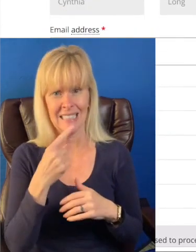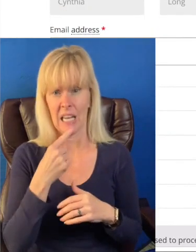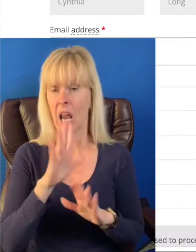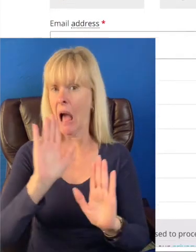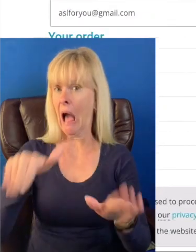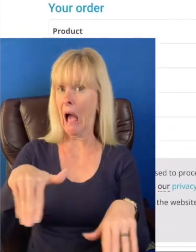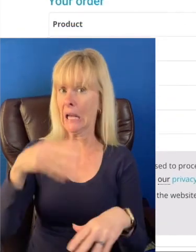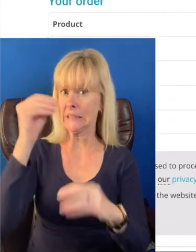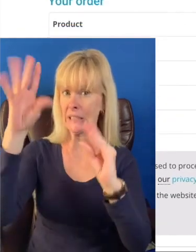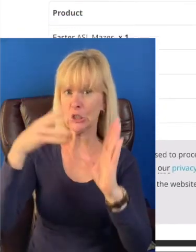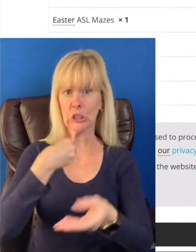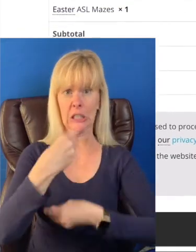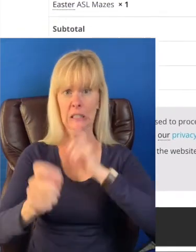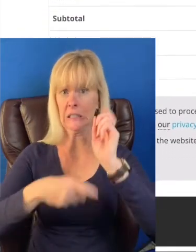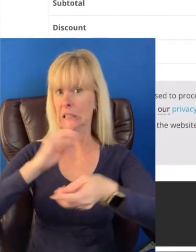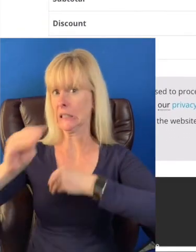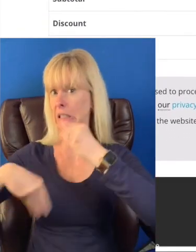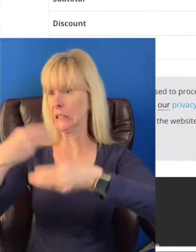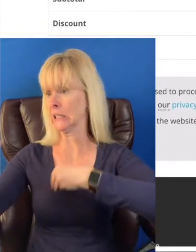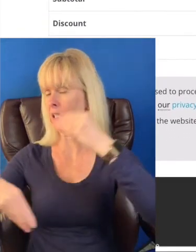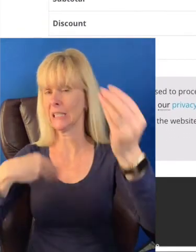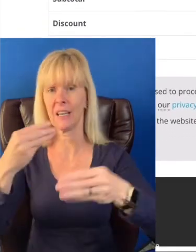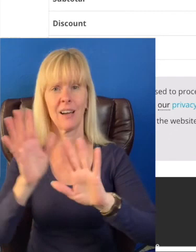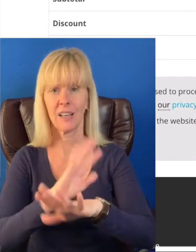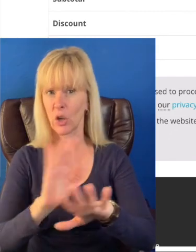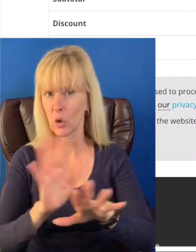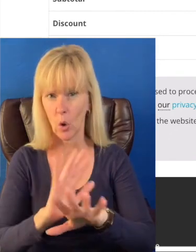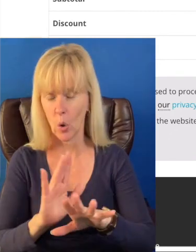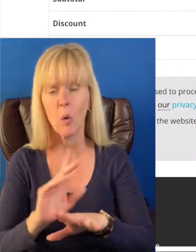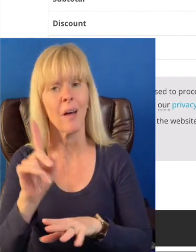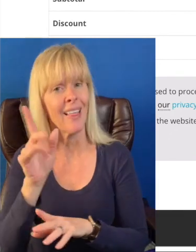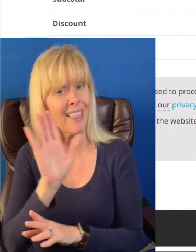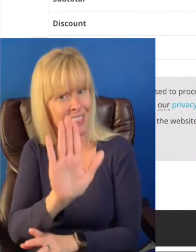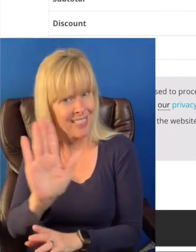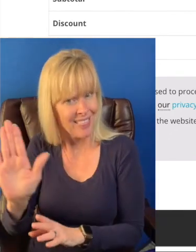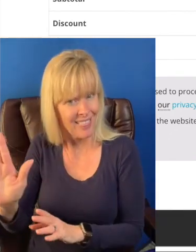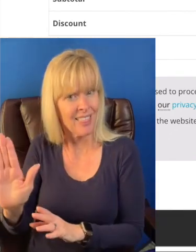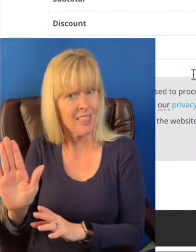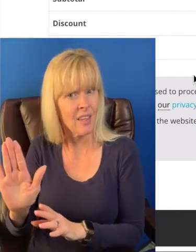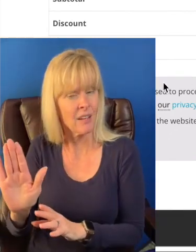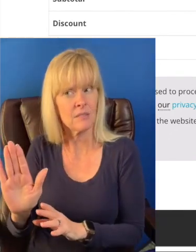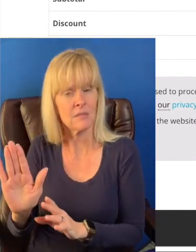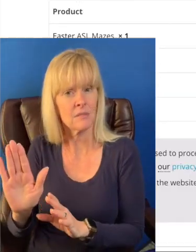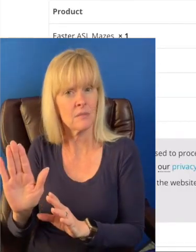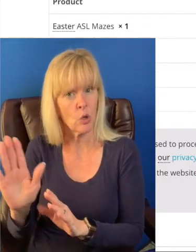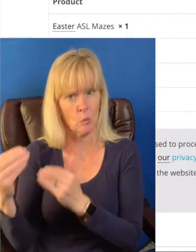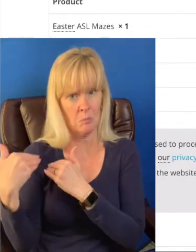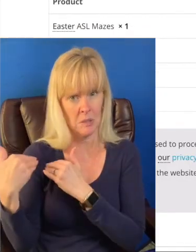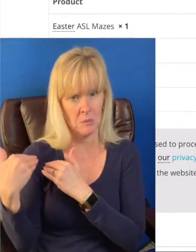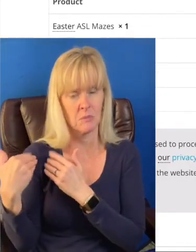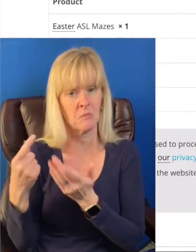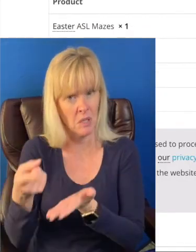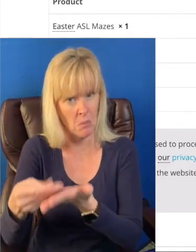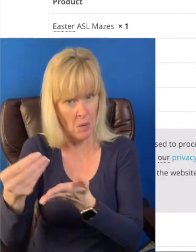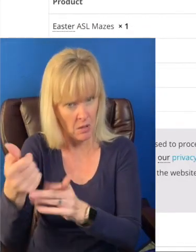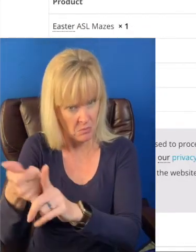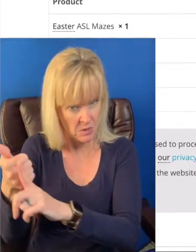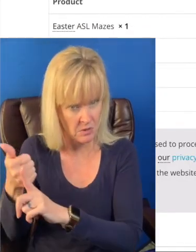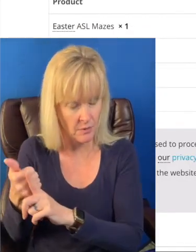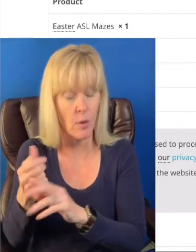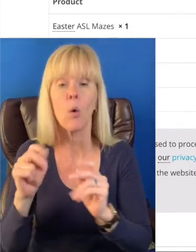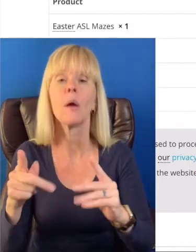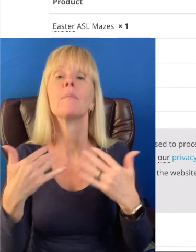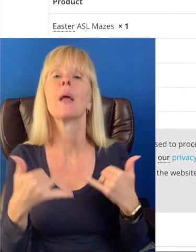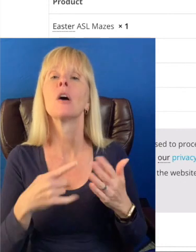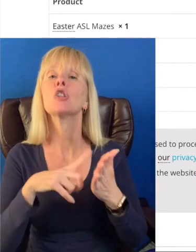with other teachers in the area. They can go ahead and get theirs themselves. Okay, you need to check this box here.